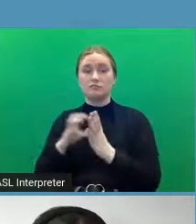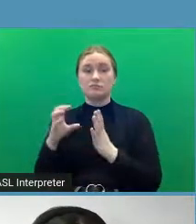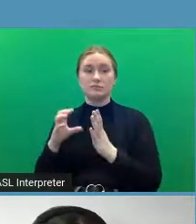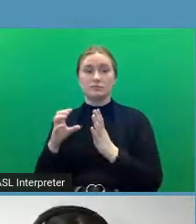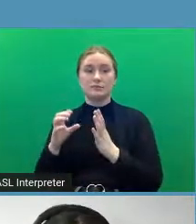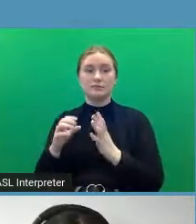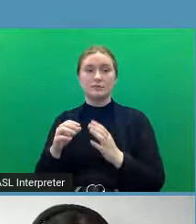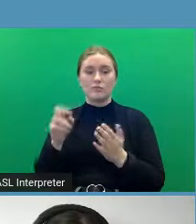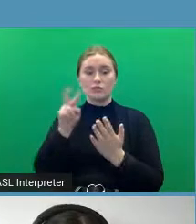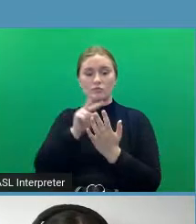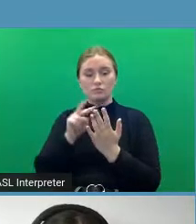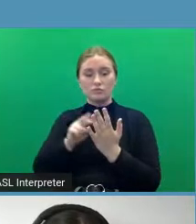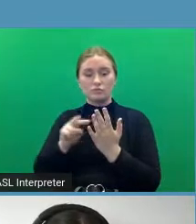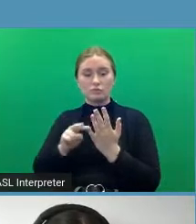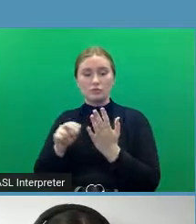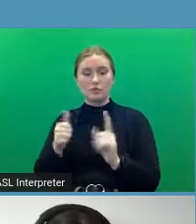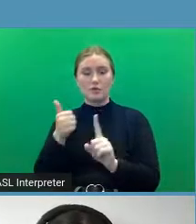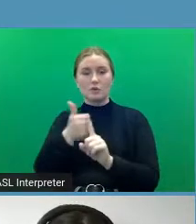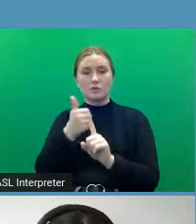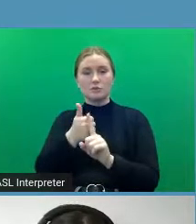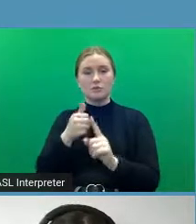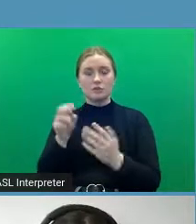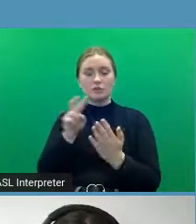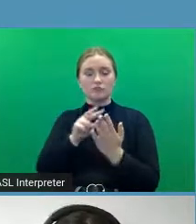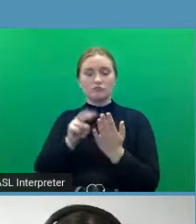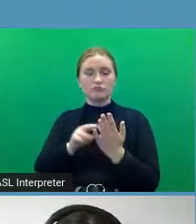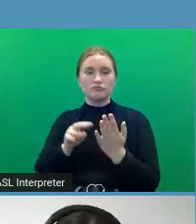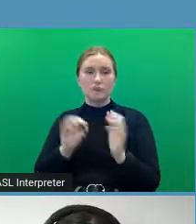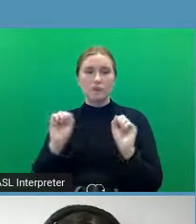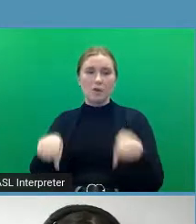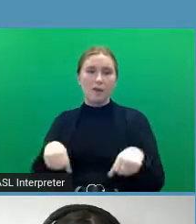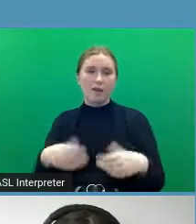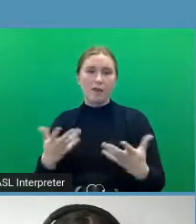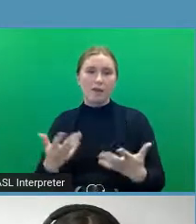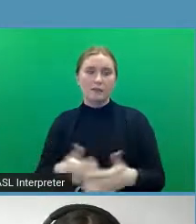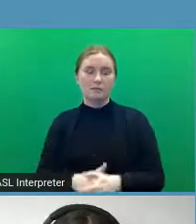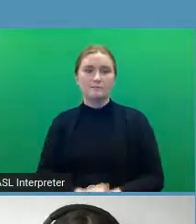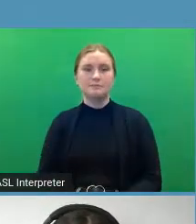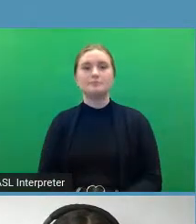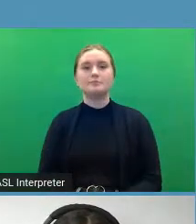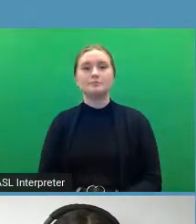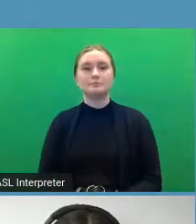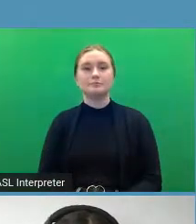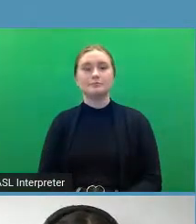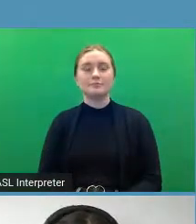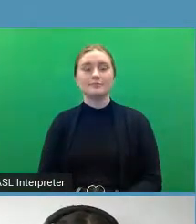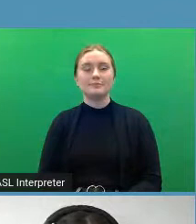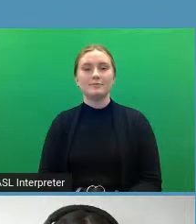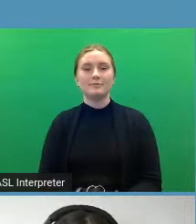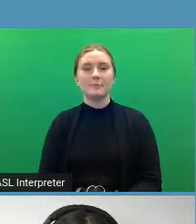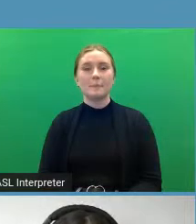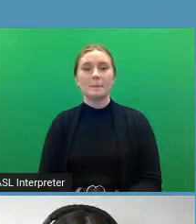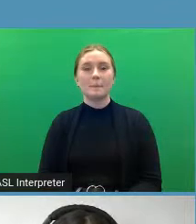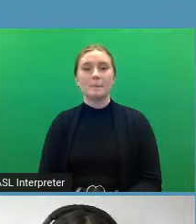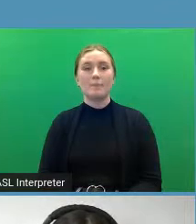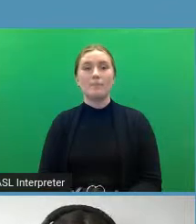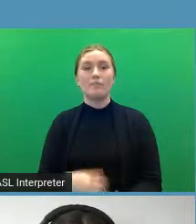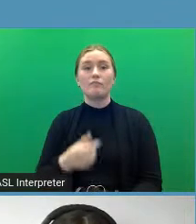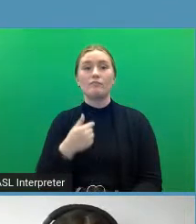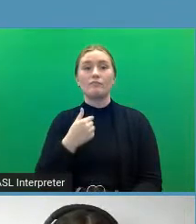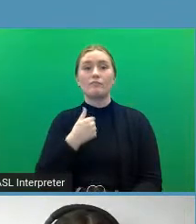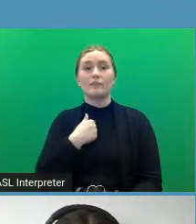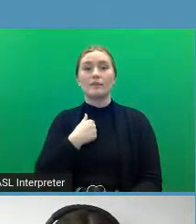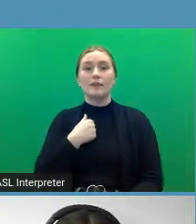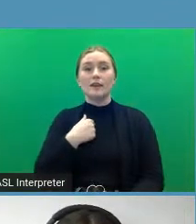rate chosen, regardless of where the video is at in the time code. I'm also going to note that